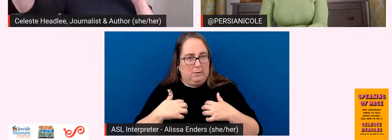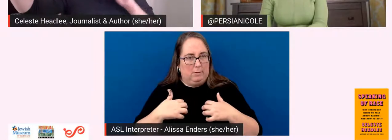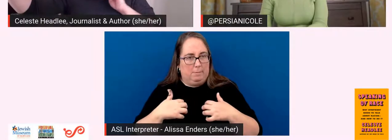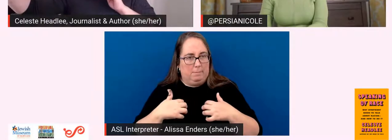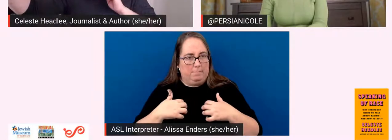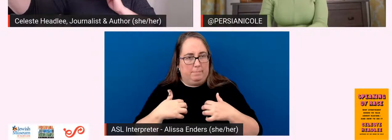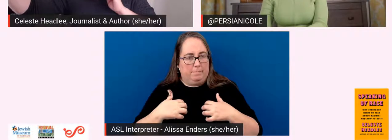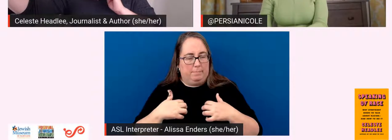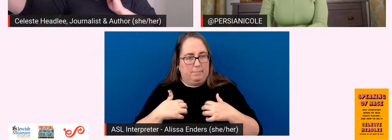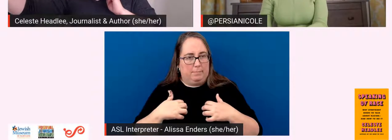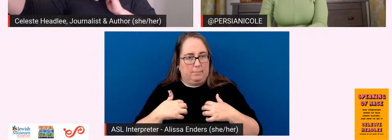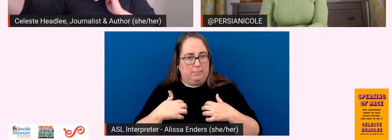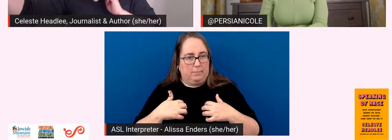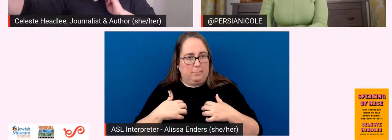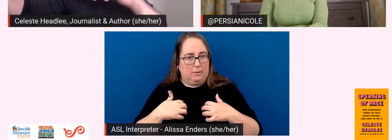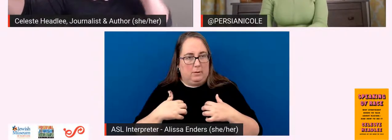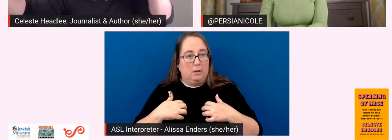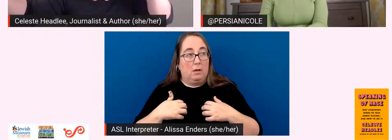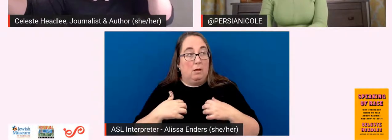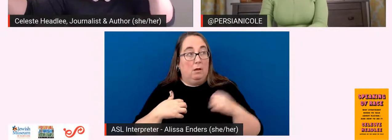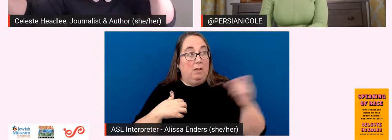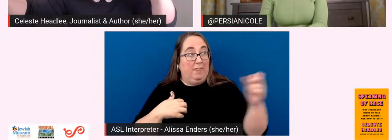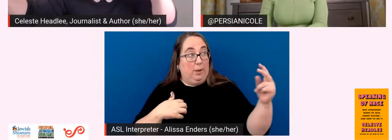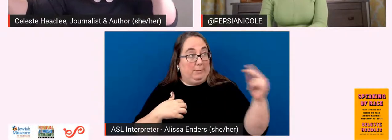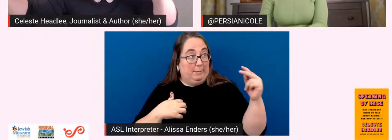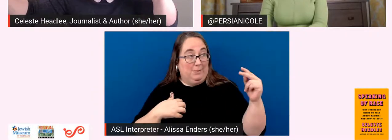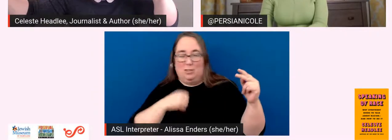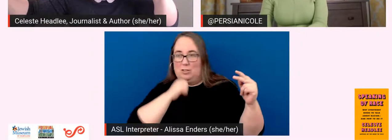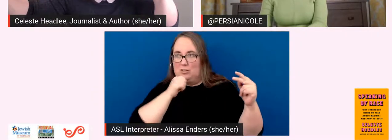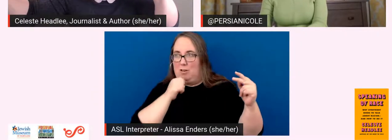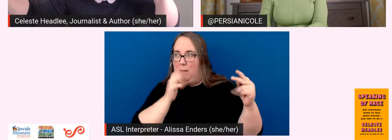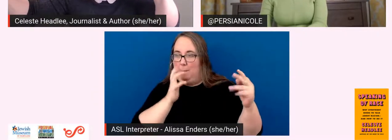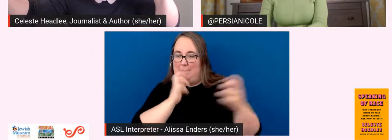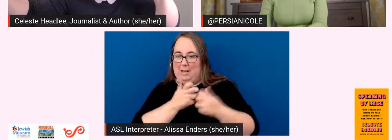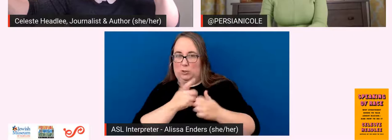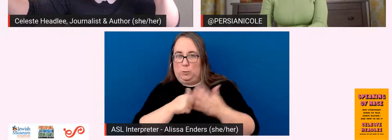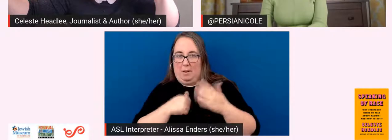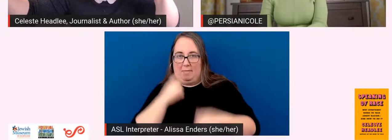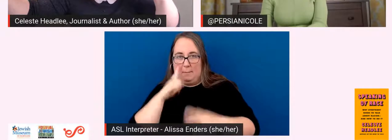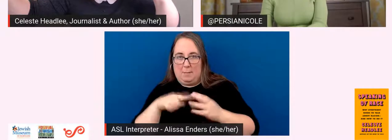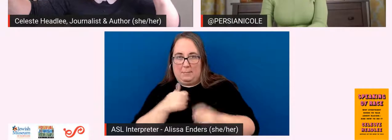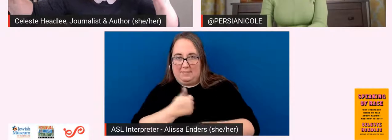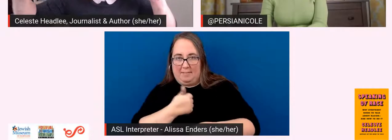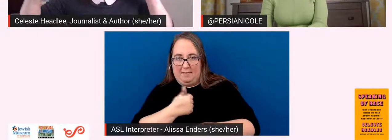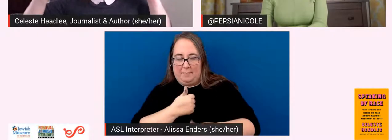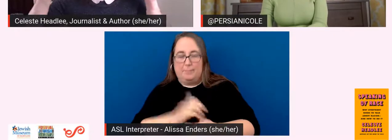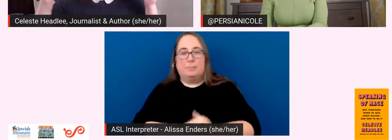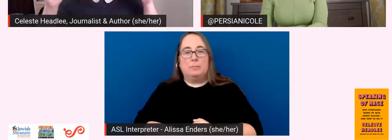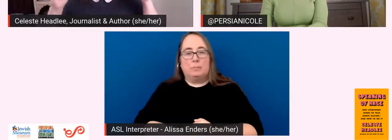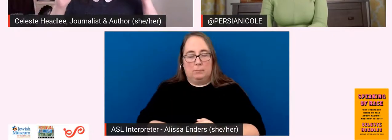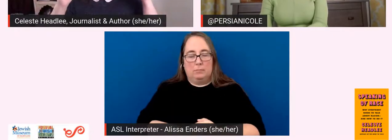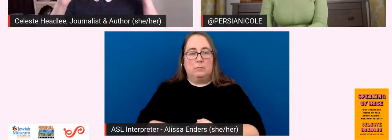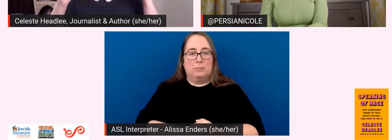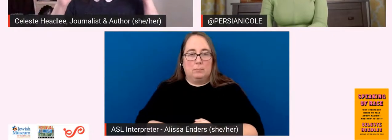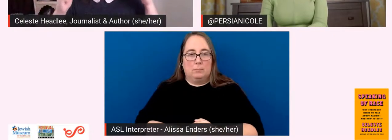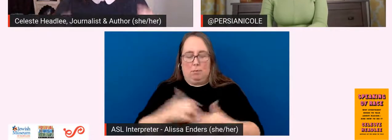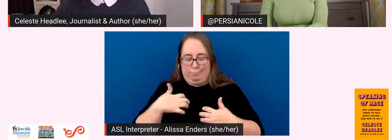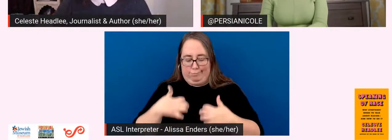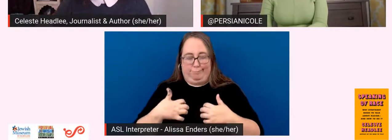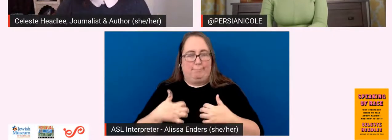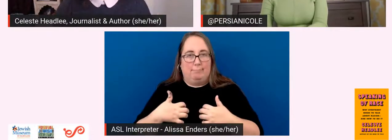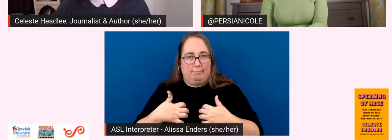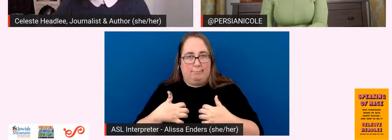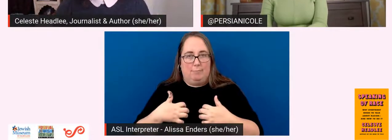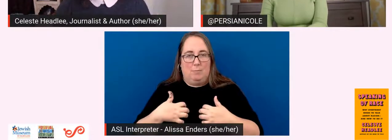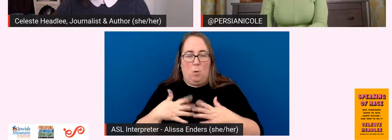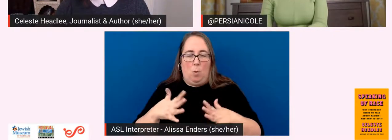Because this perspective of us does not match the image we have of ourselves inside. Mm-hmm. Cognitive dissonance is